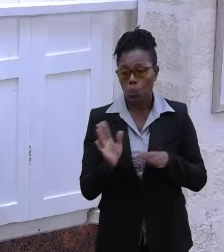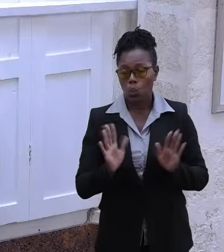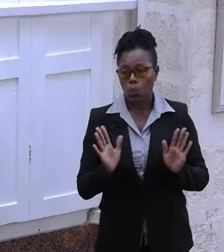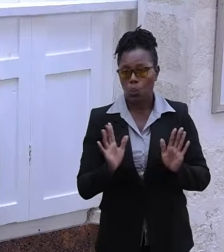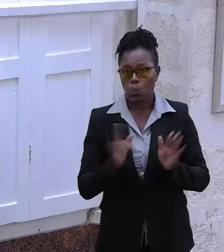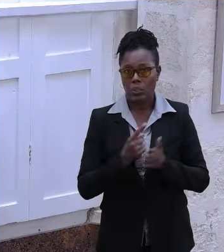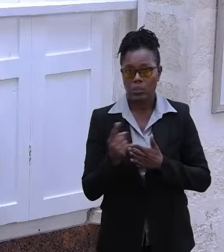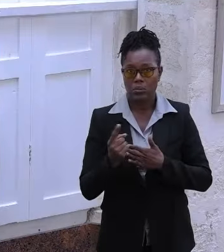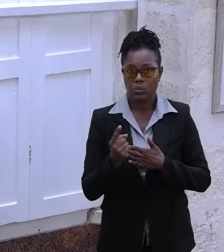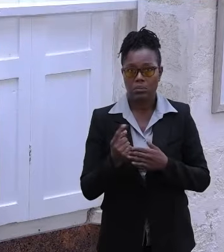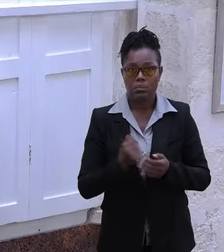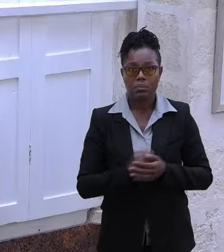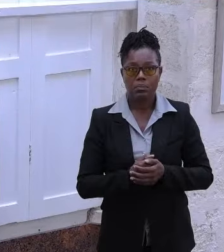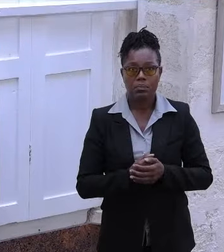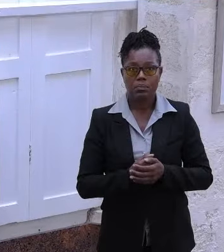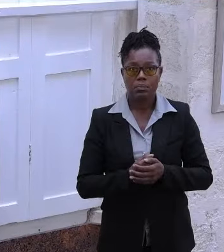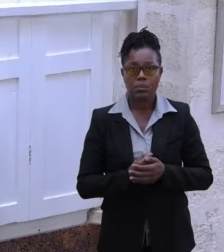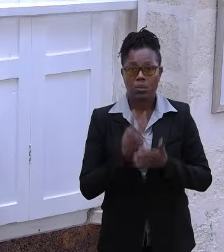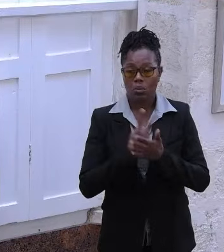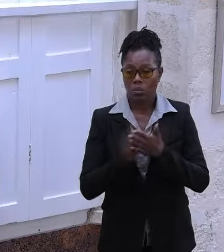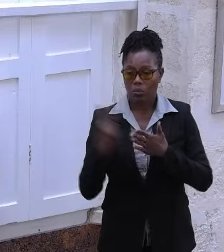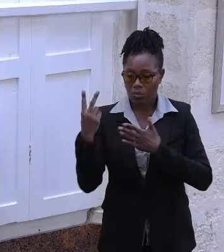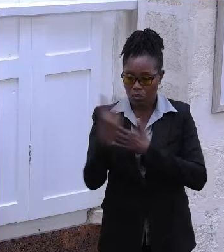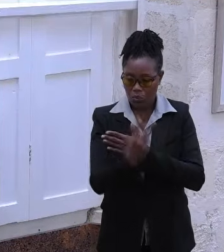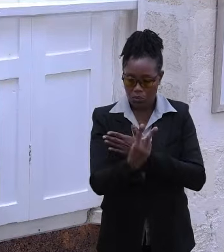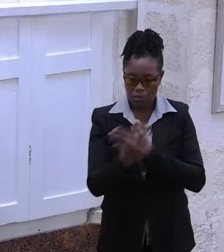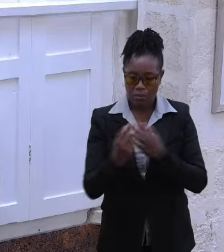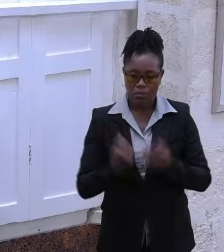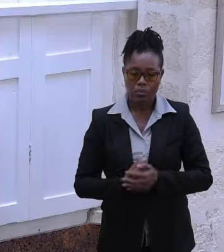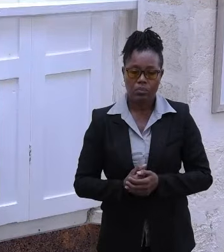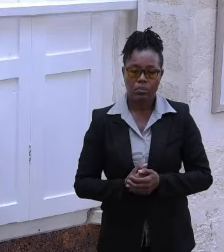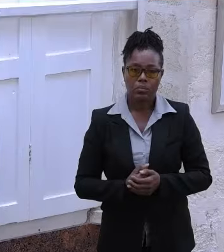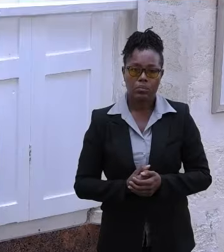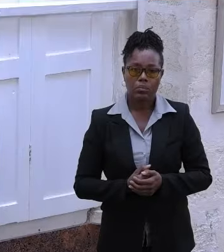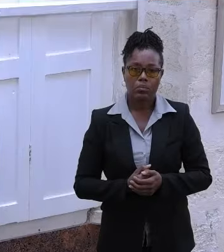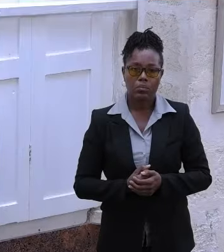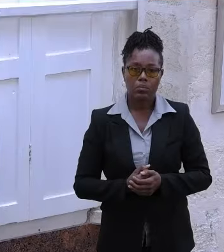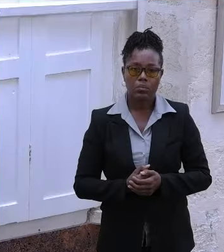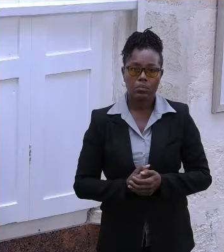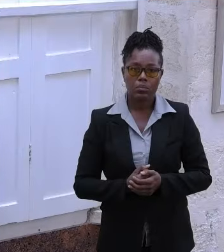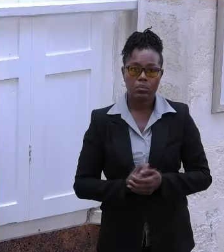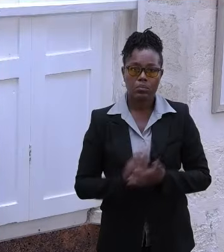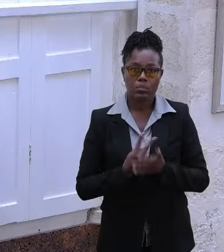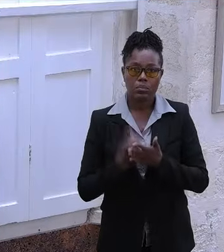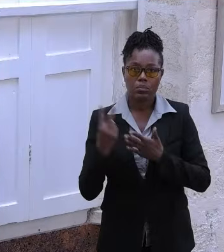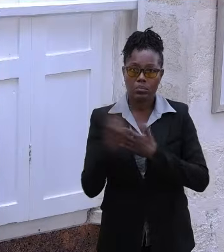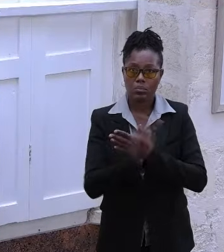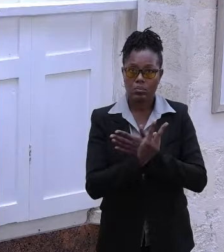the following... Yes, the week after. Not next week, yes, thanks. The week after.